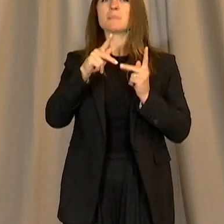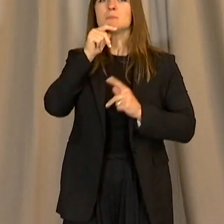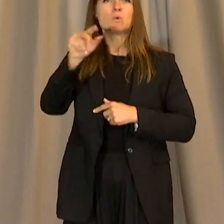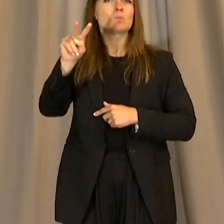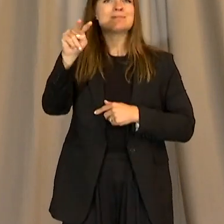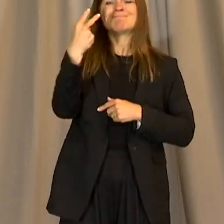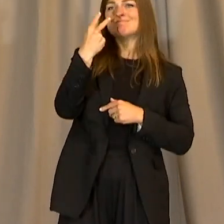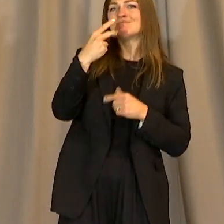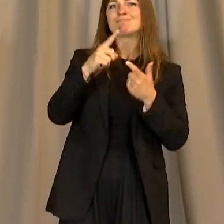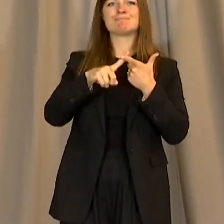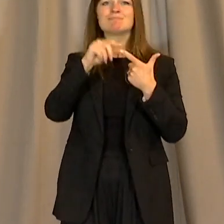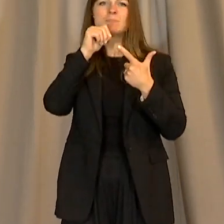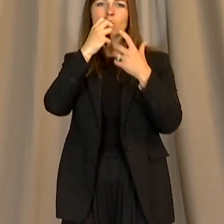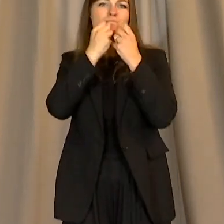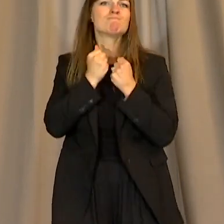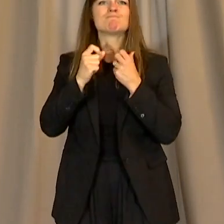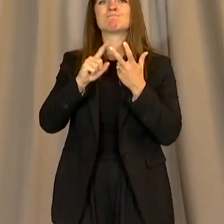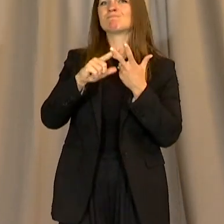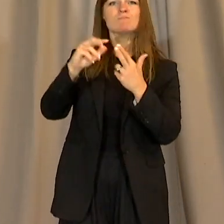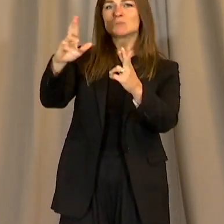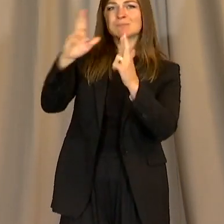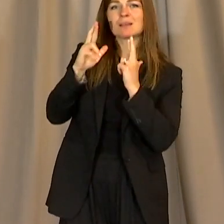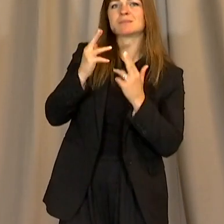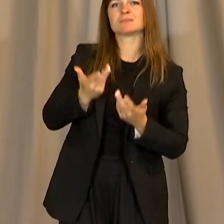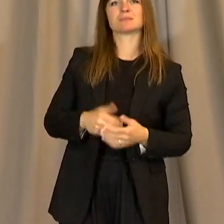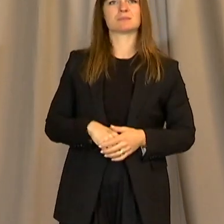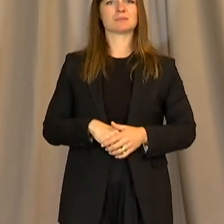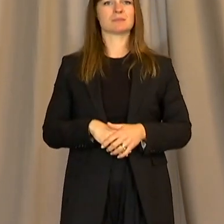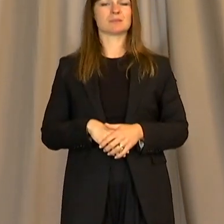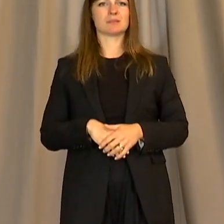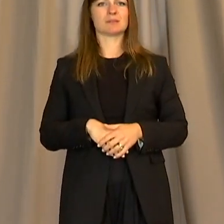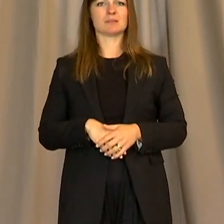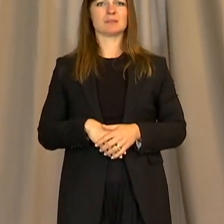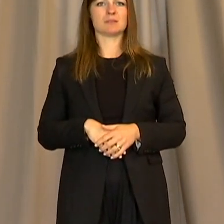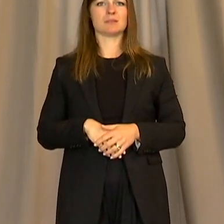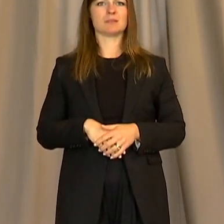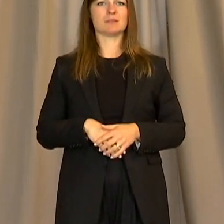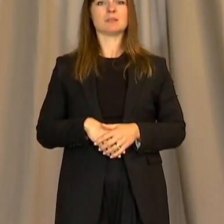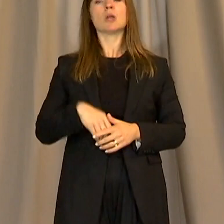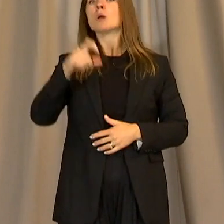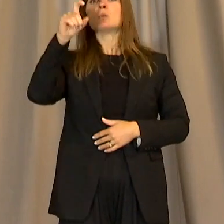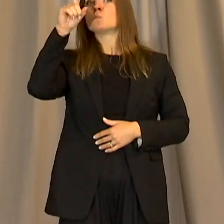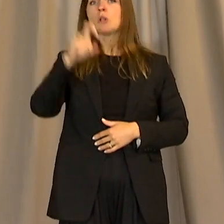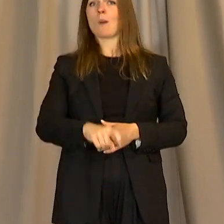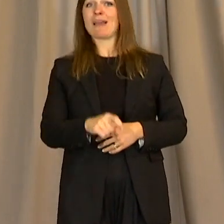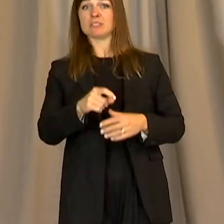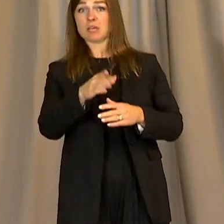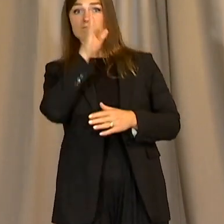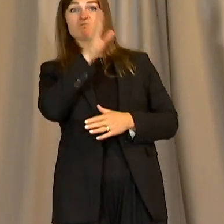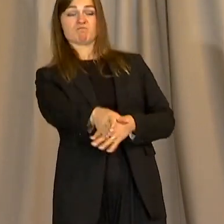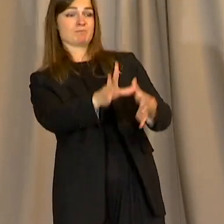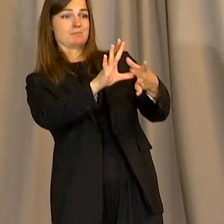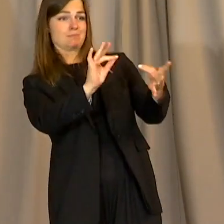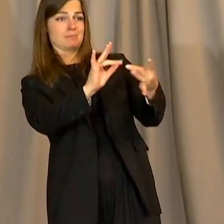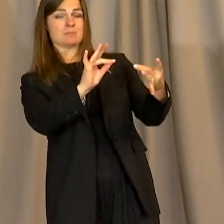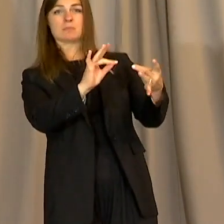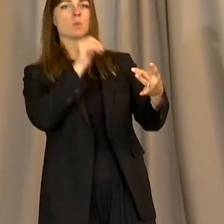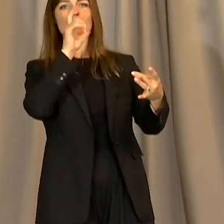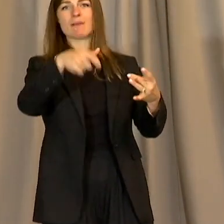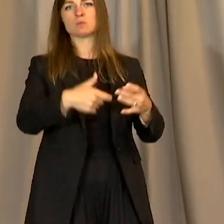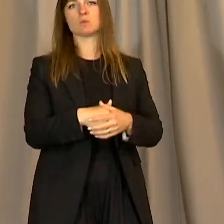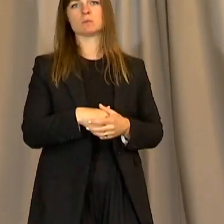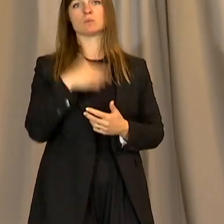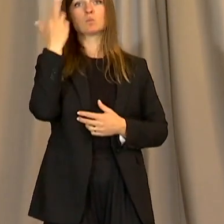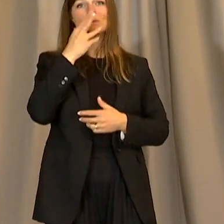not valued, that they're not respected. And so we don't have to say that to a student because they see